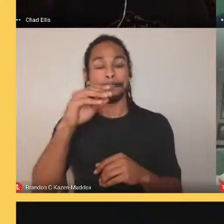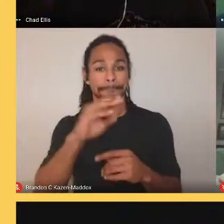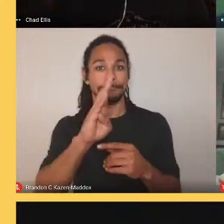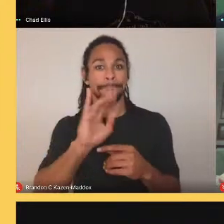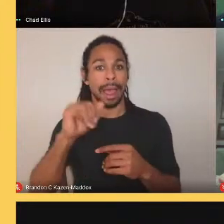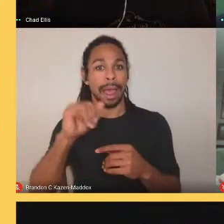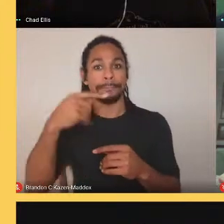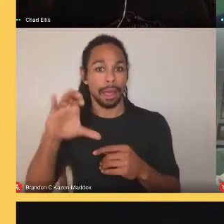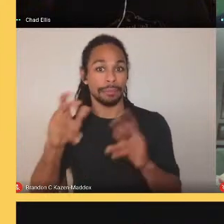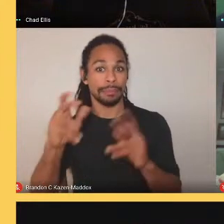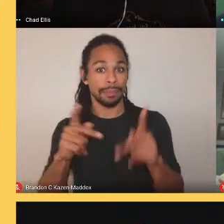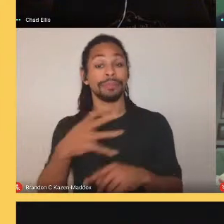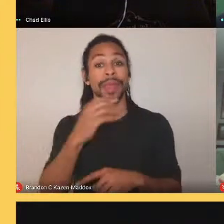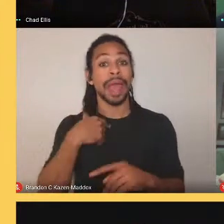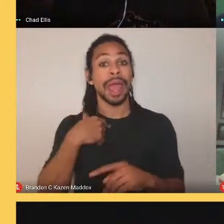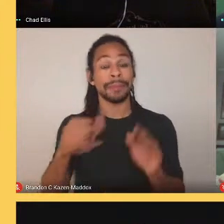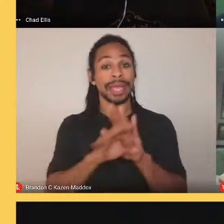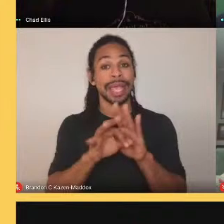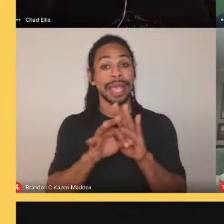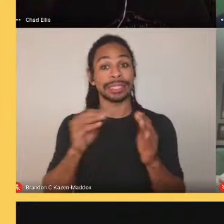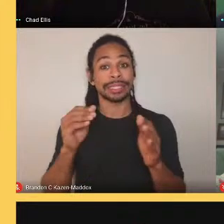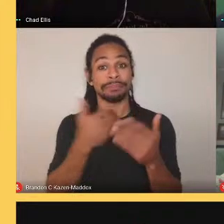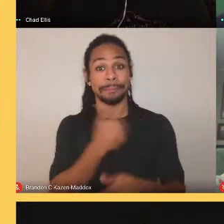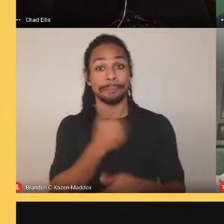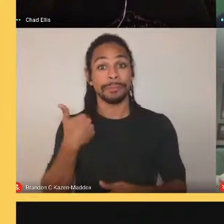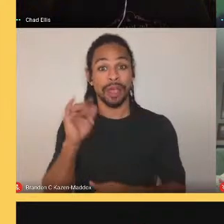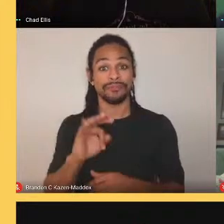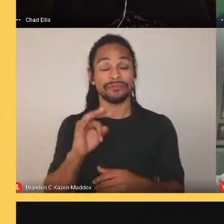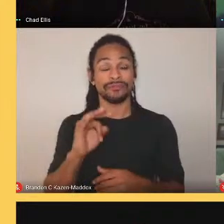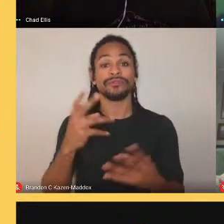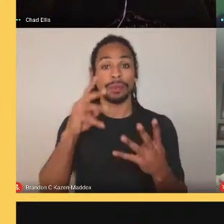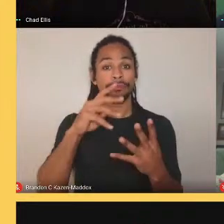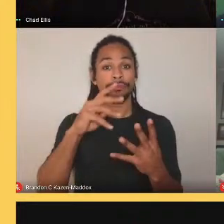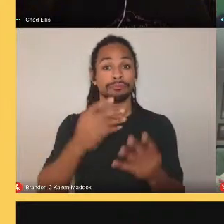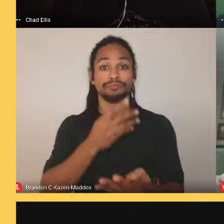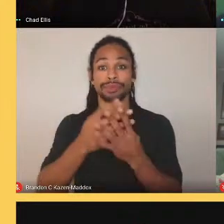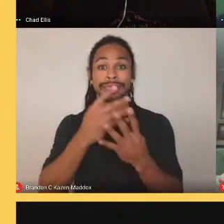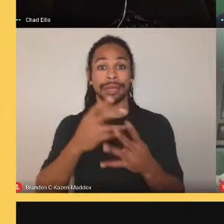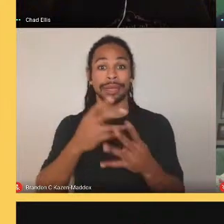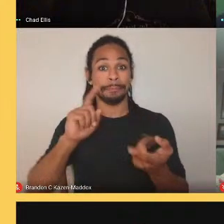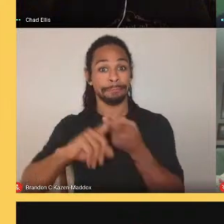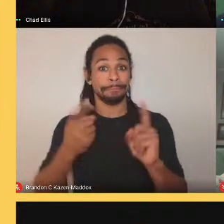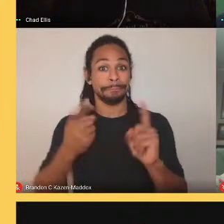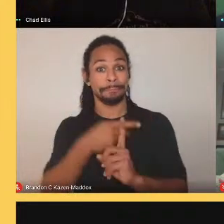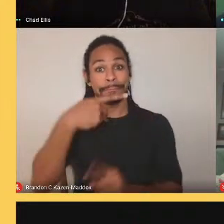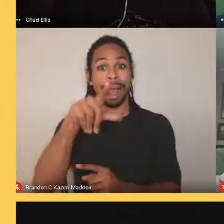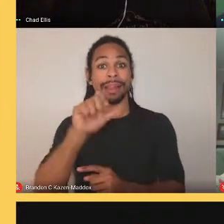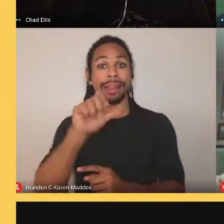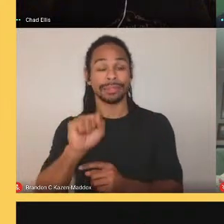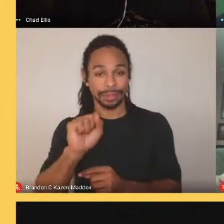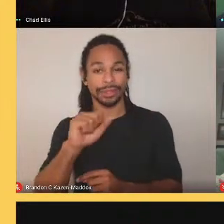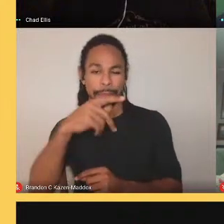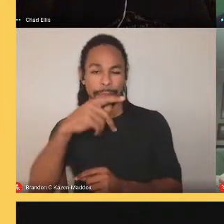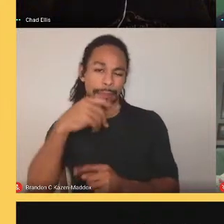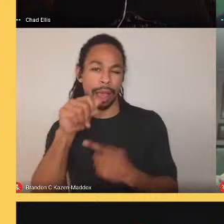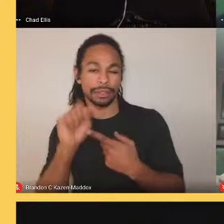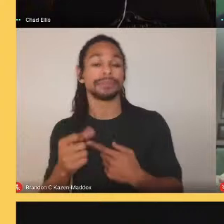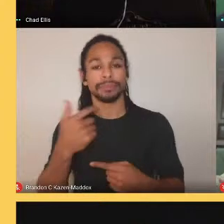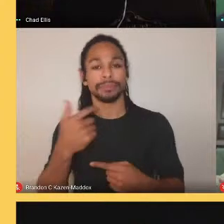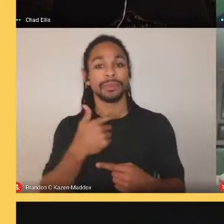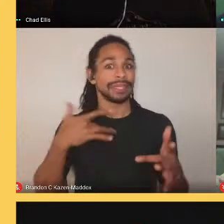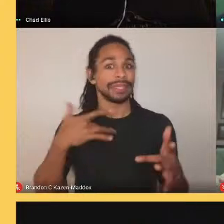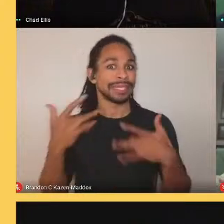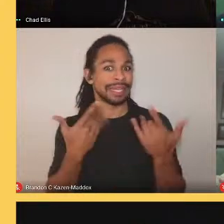have a lot of exciting things coming up on that I think there'll be an update coming out soon. And I will